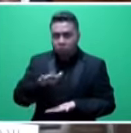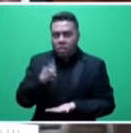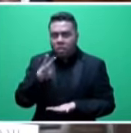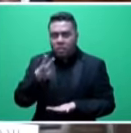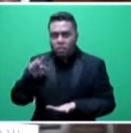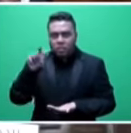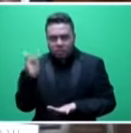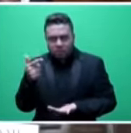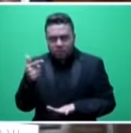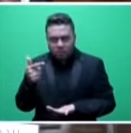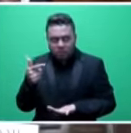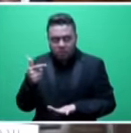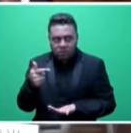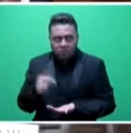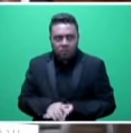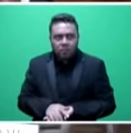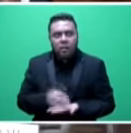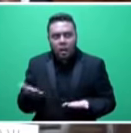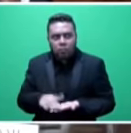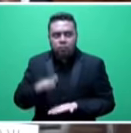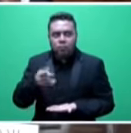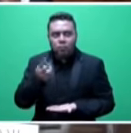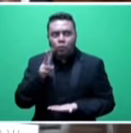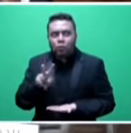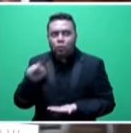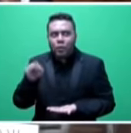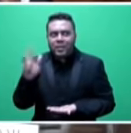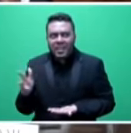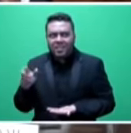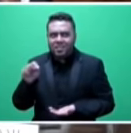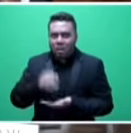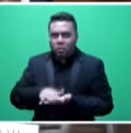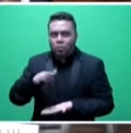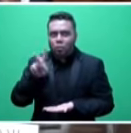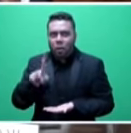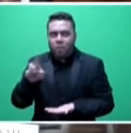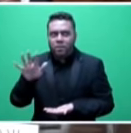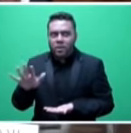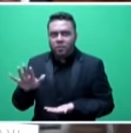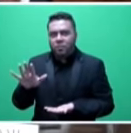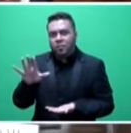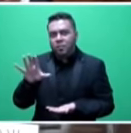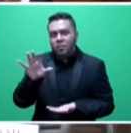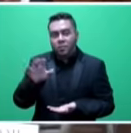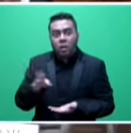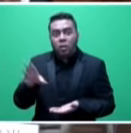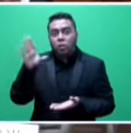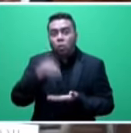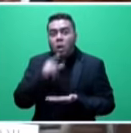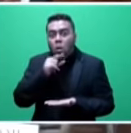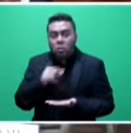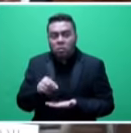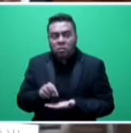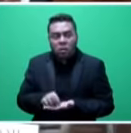billion. Gross deficit, 2.8 billion, increase 1.5 billion. Total loan program, 2.7